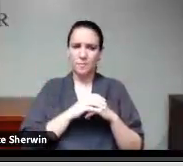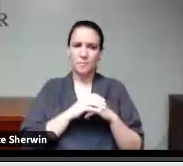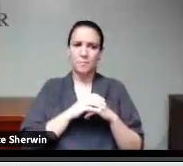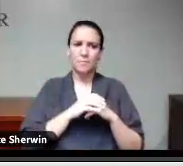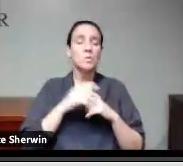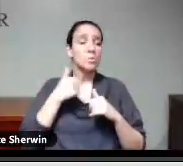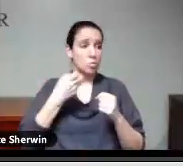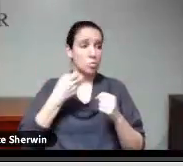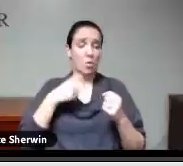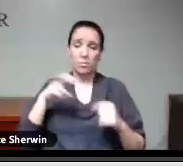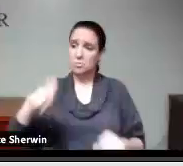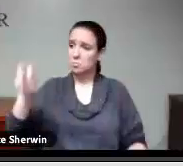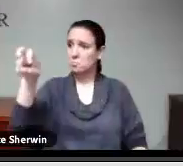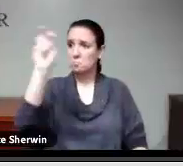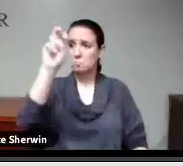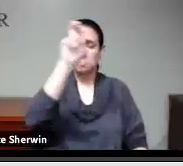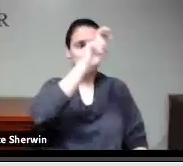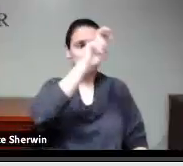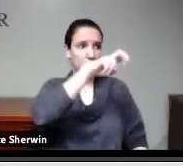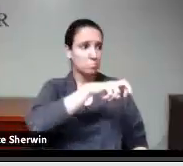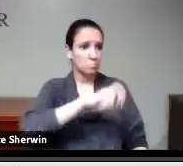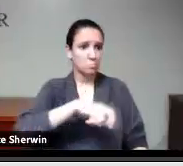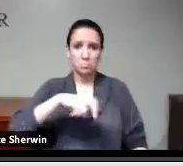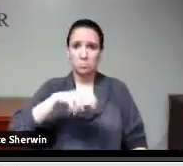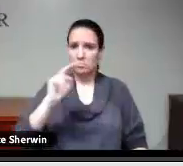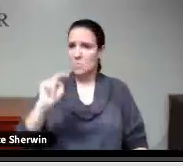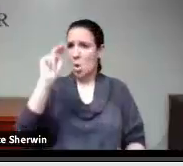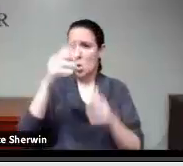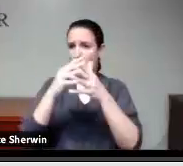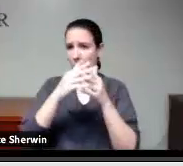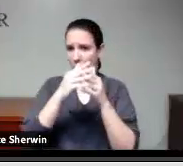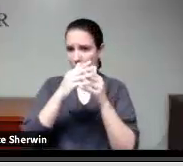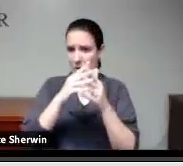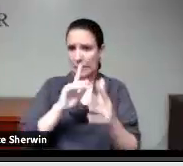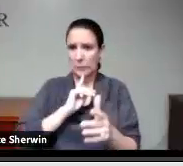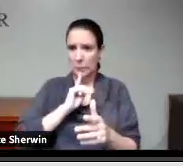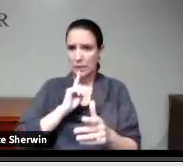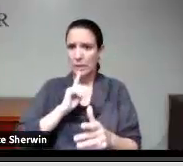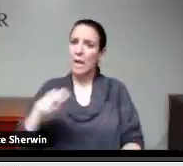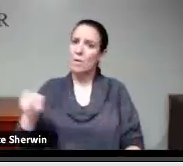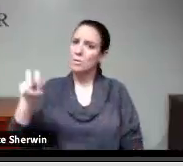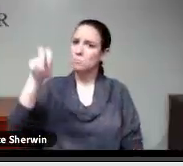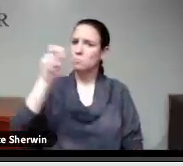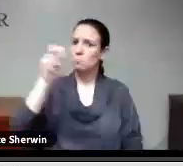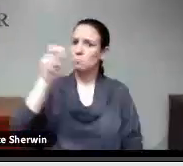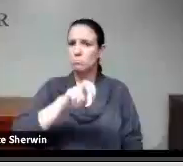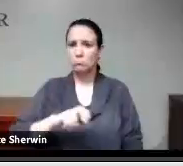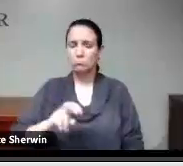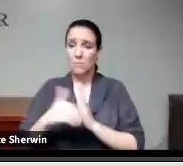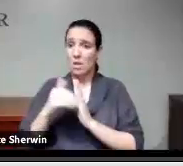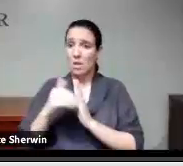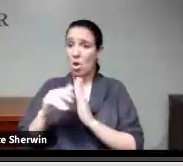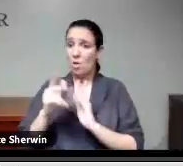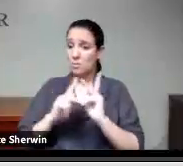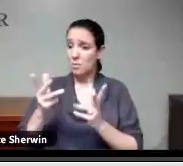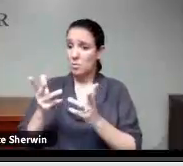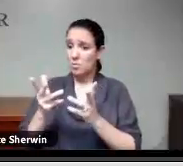to library, all around the North America, actually. And a lot of times what people wanted